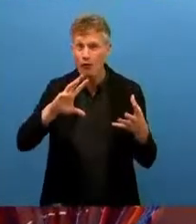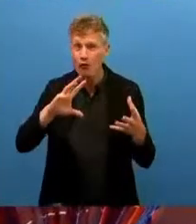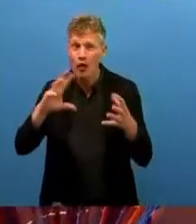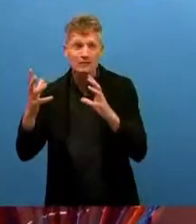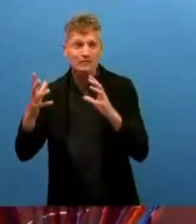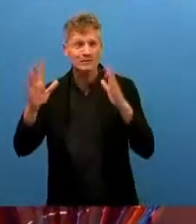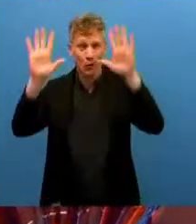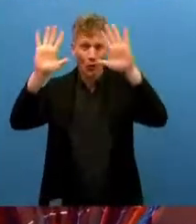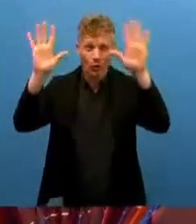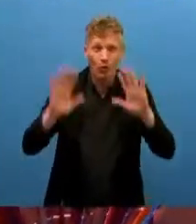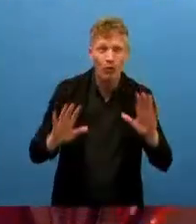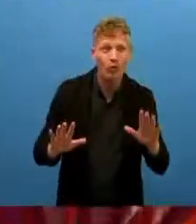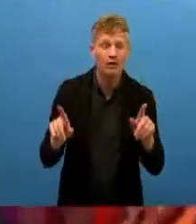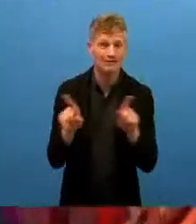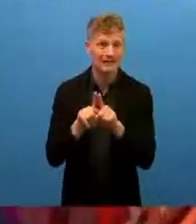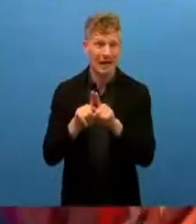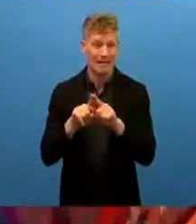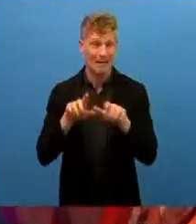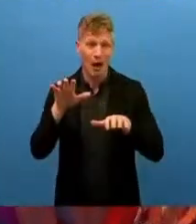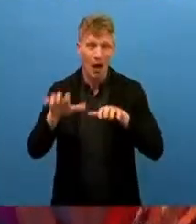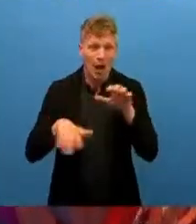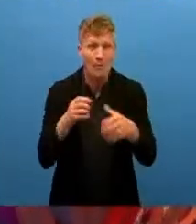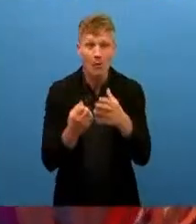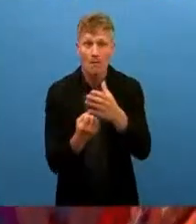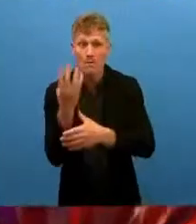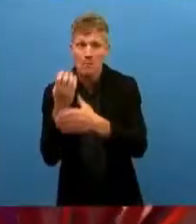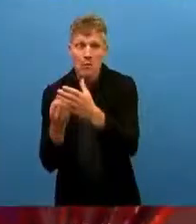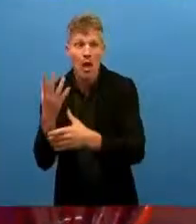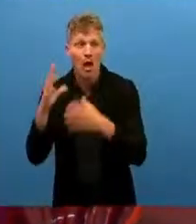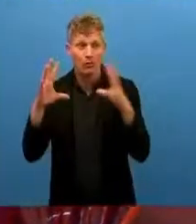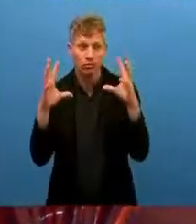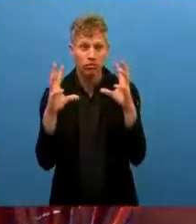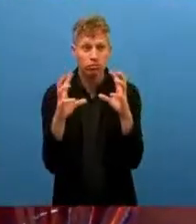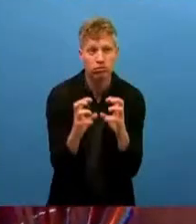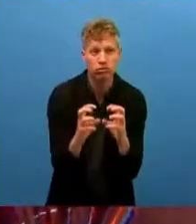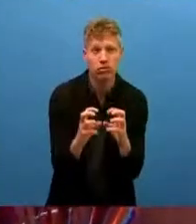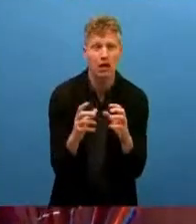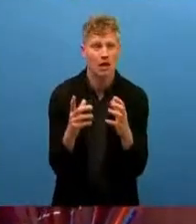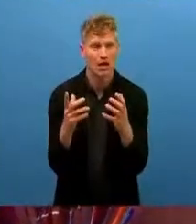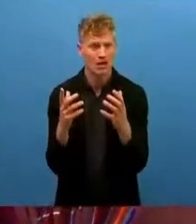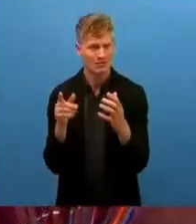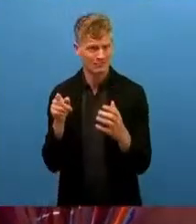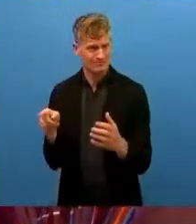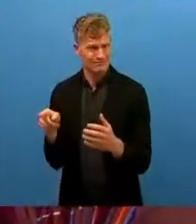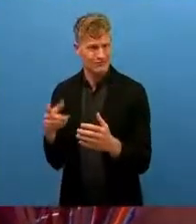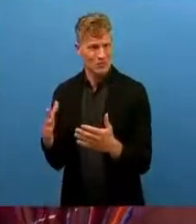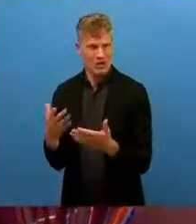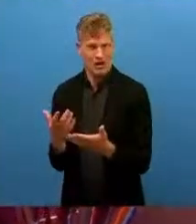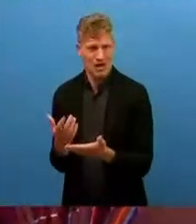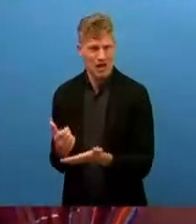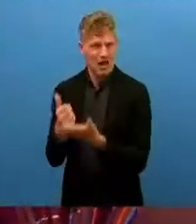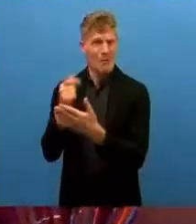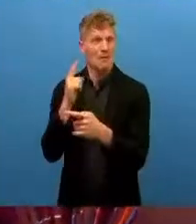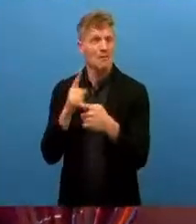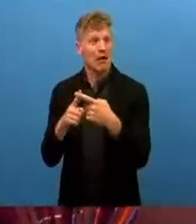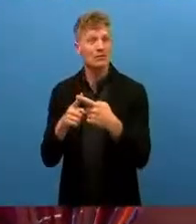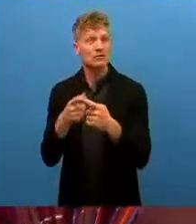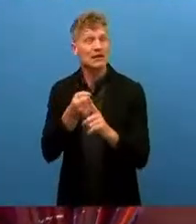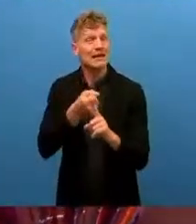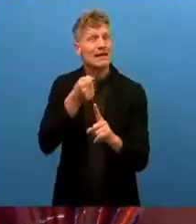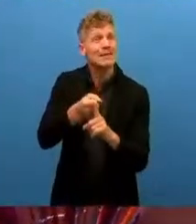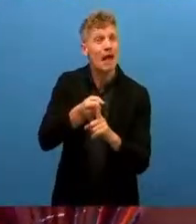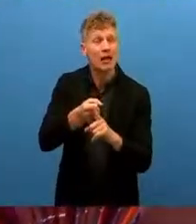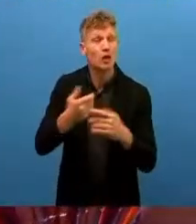change, the loss of biodiversity, and pollution, and for the study of emerging issues, for example, the impact on human rights of